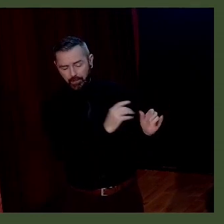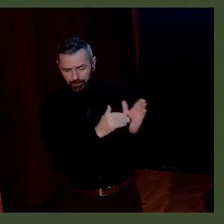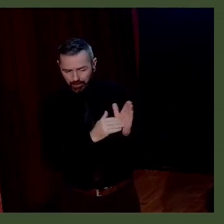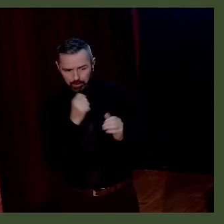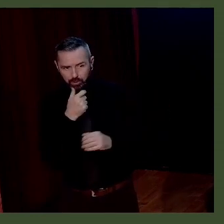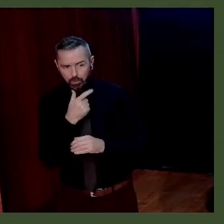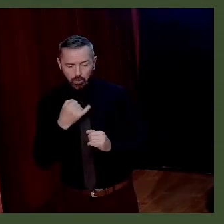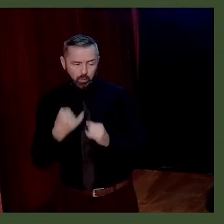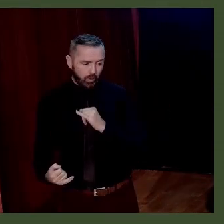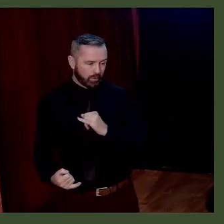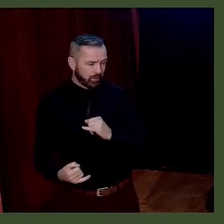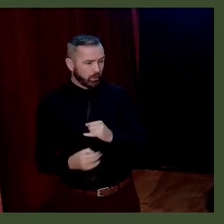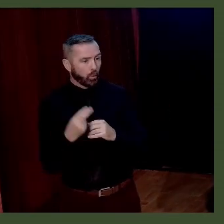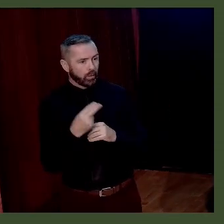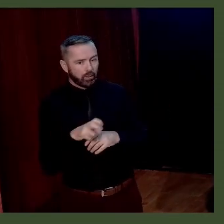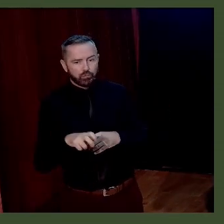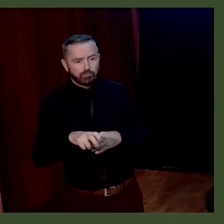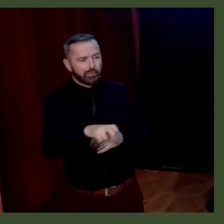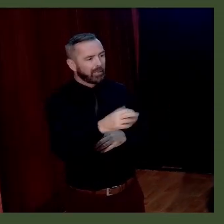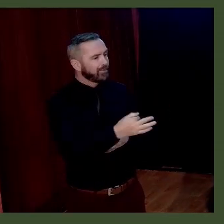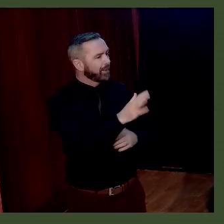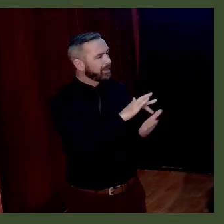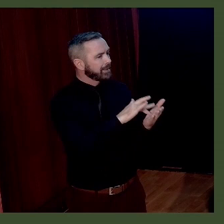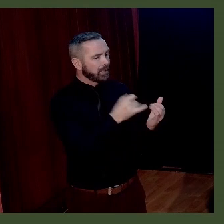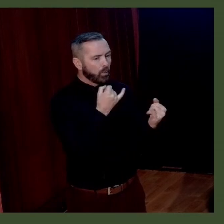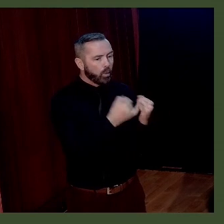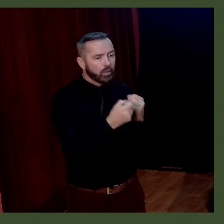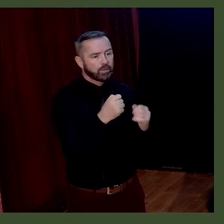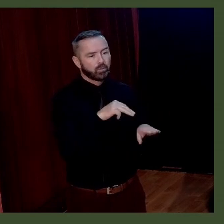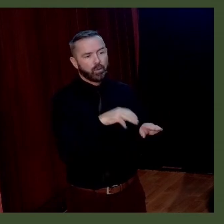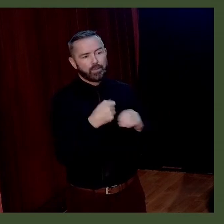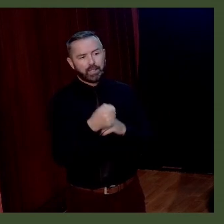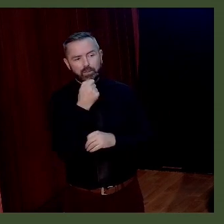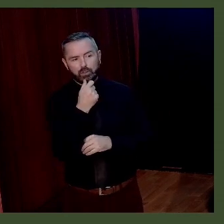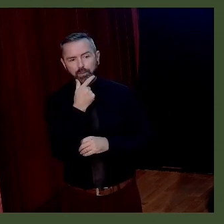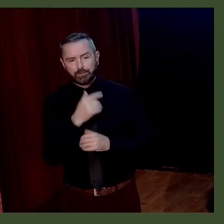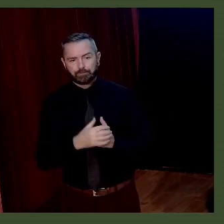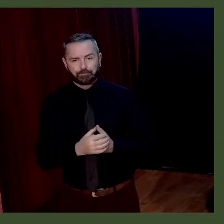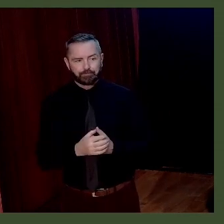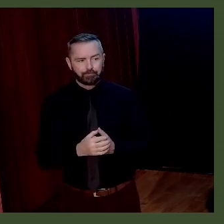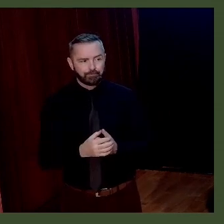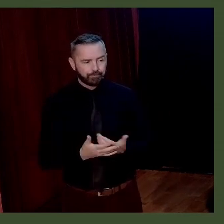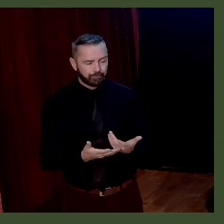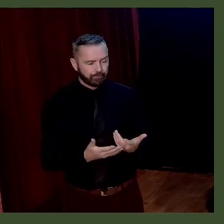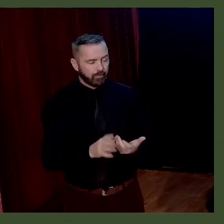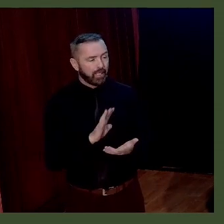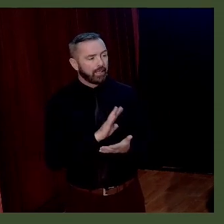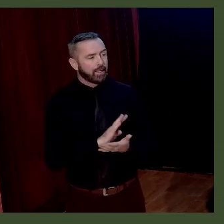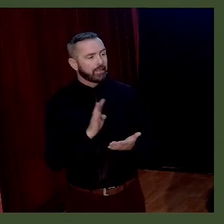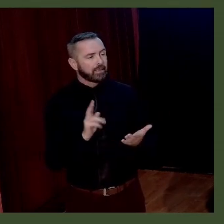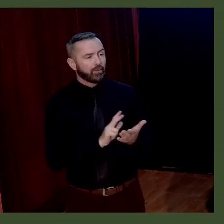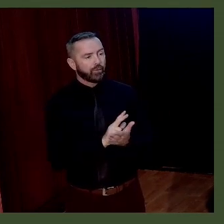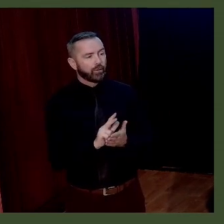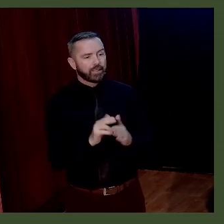and indeed within the confines of the empire to find a city that had worse problems. The 1913